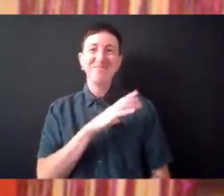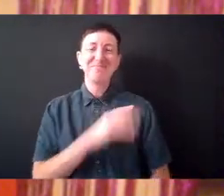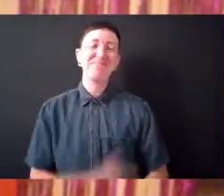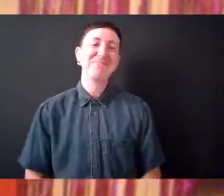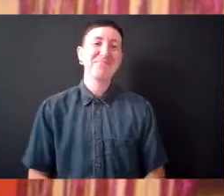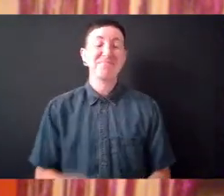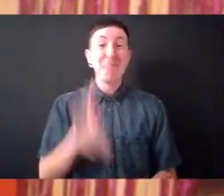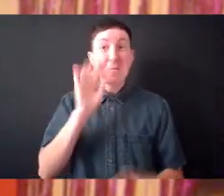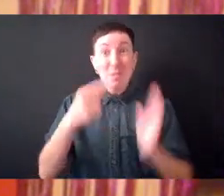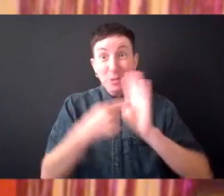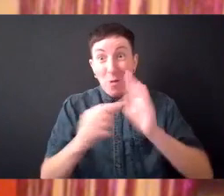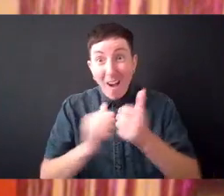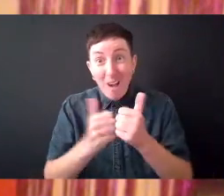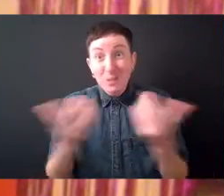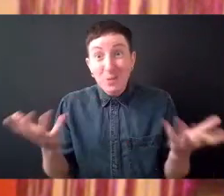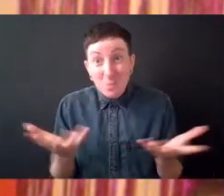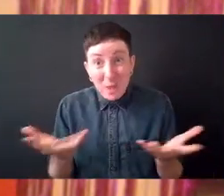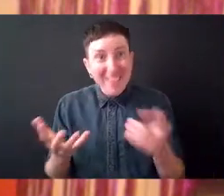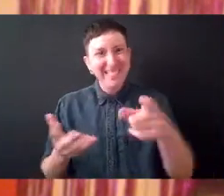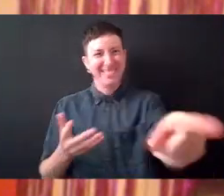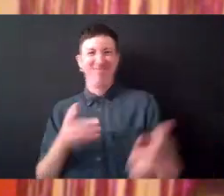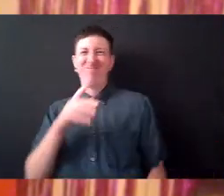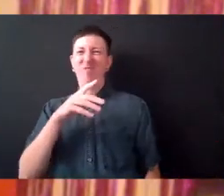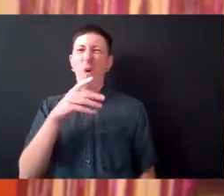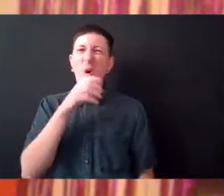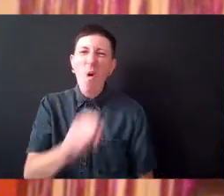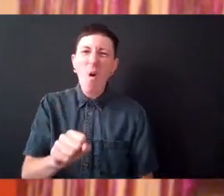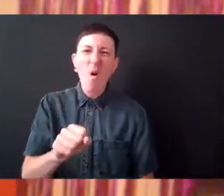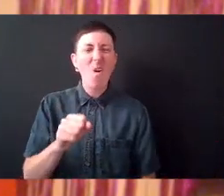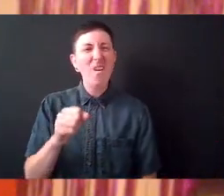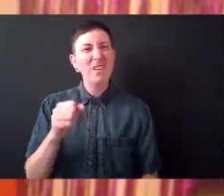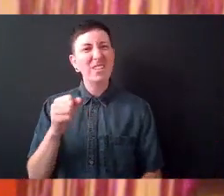take a sock, a dirty old one that's like this,